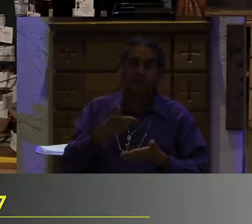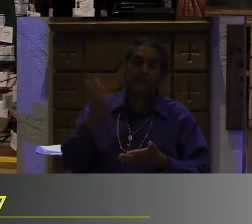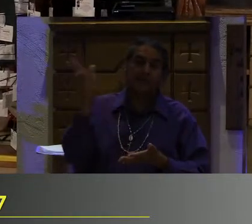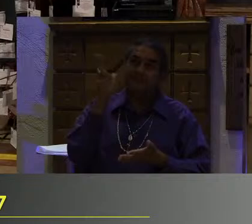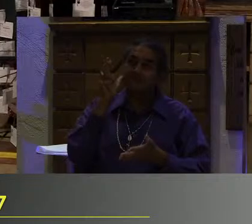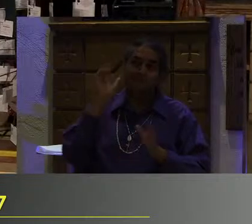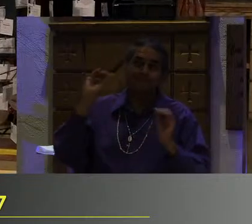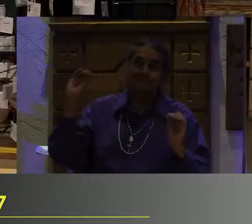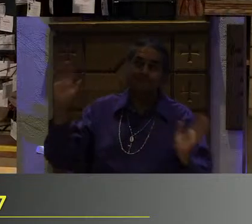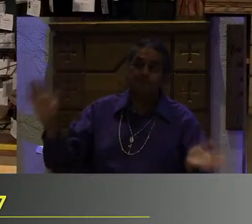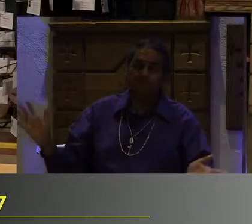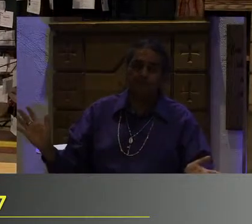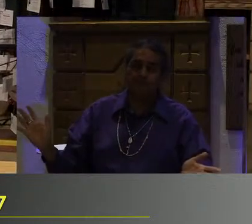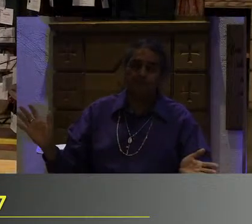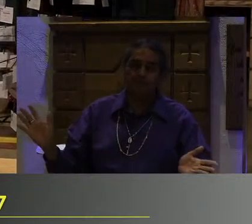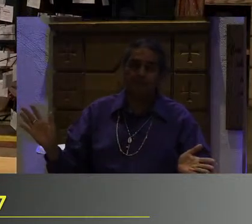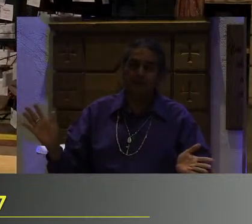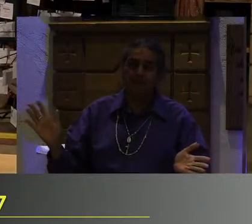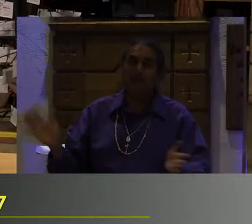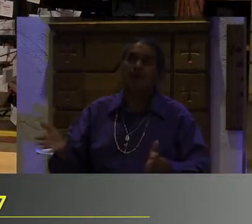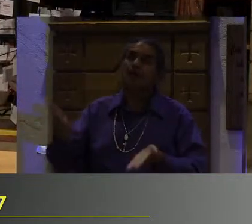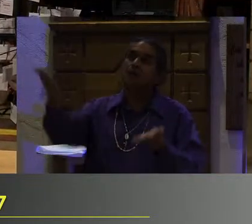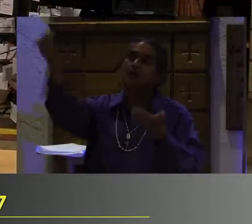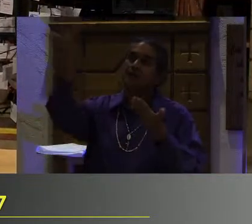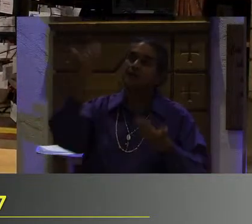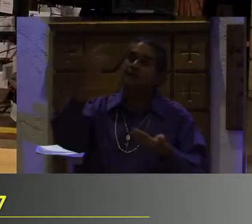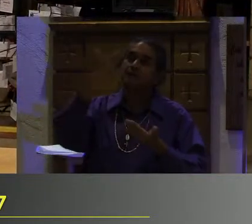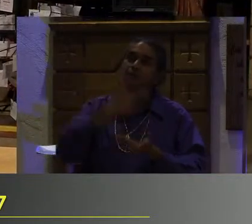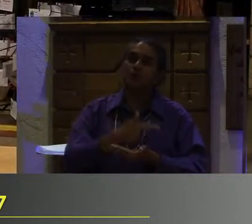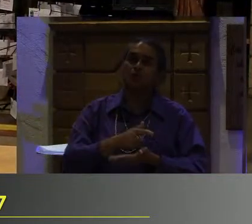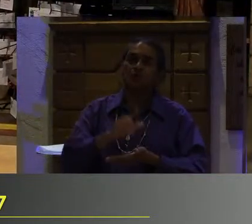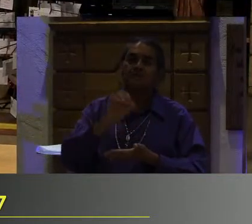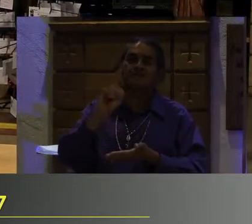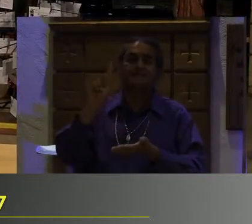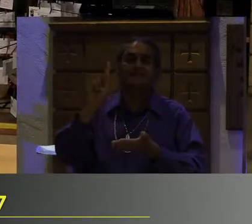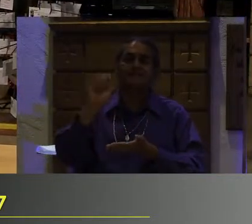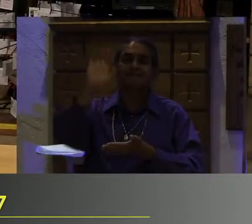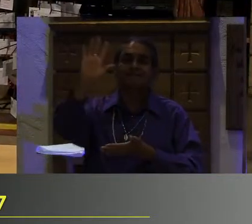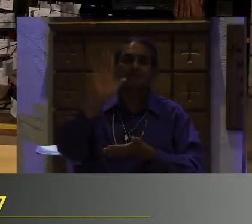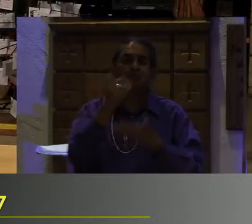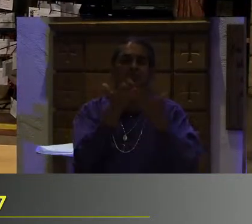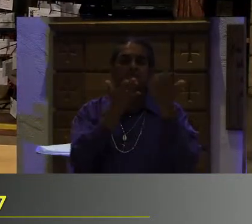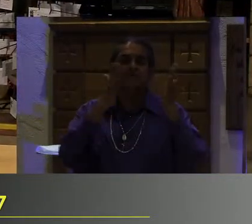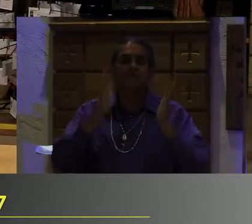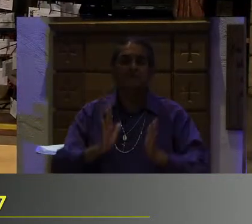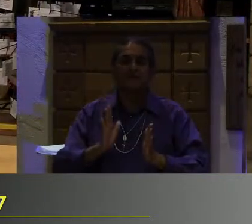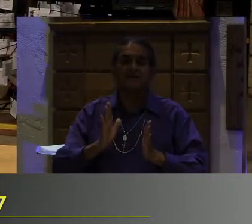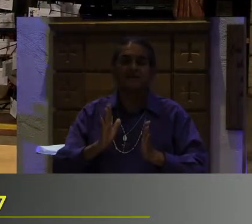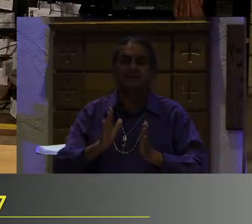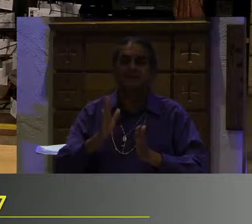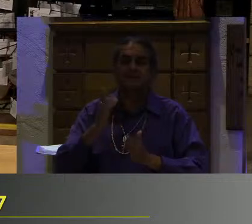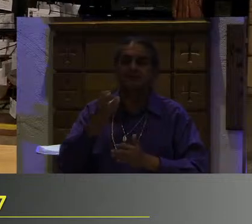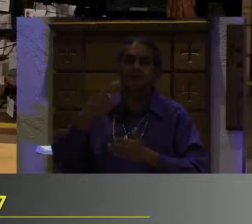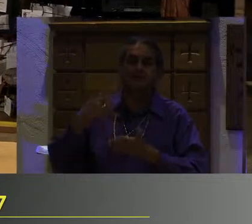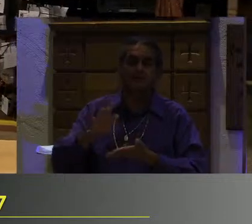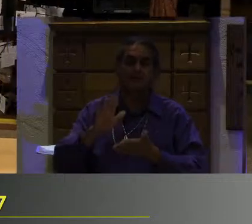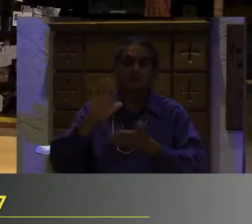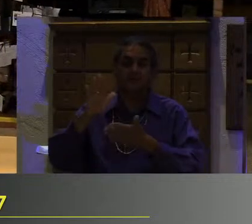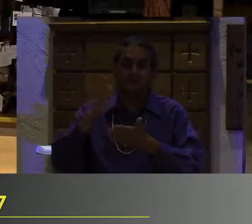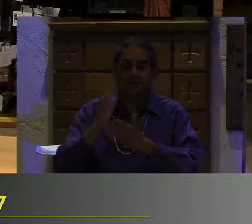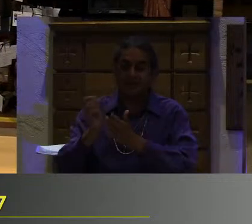not? Return for the sake of your servants, for the tribes of your